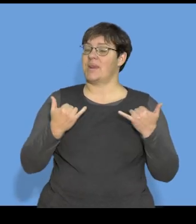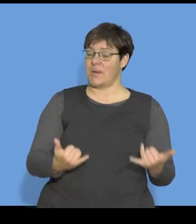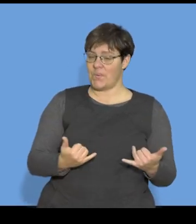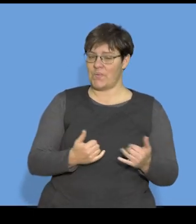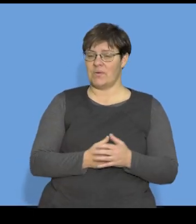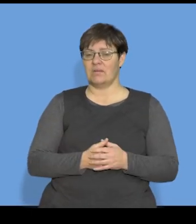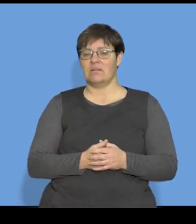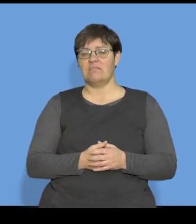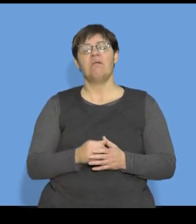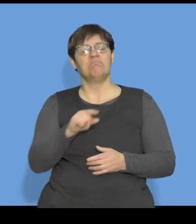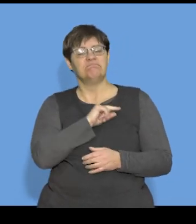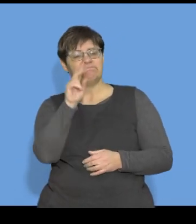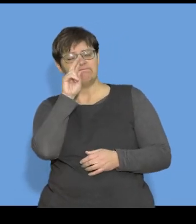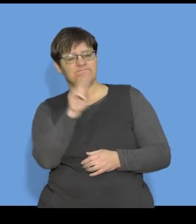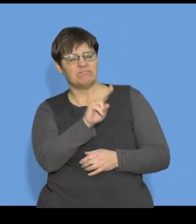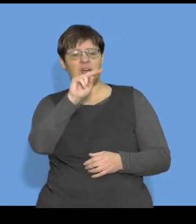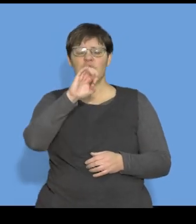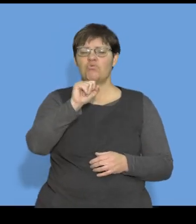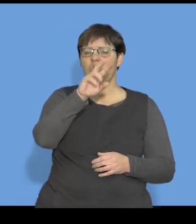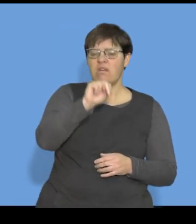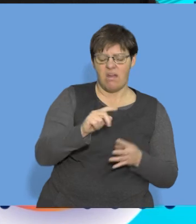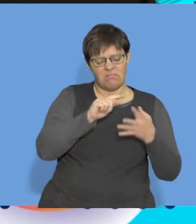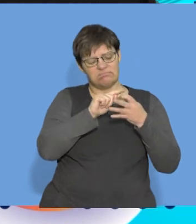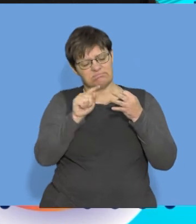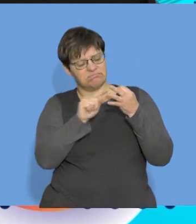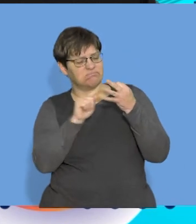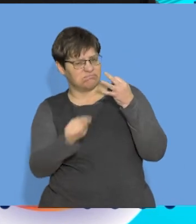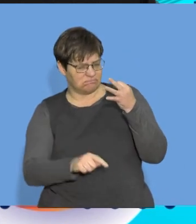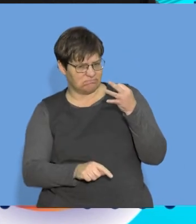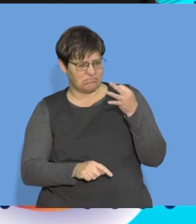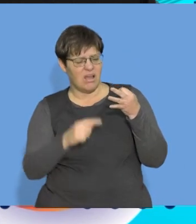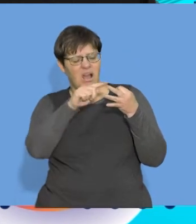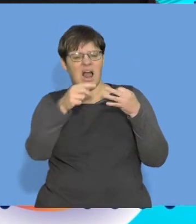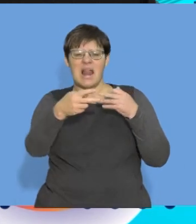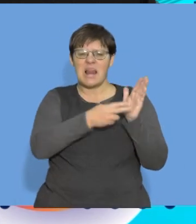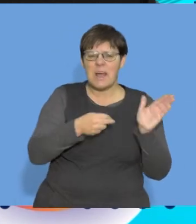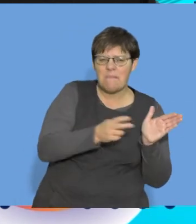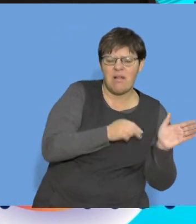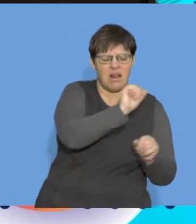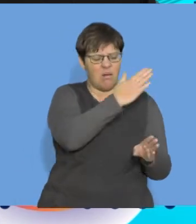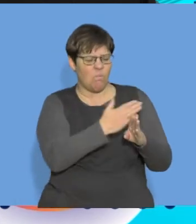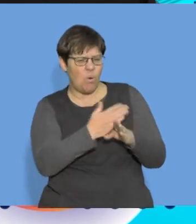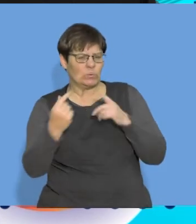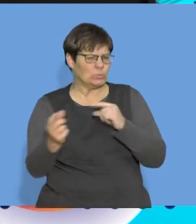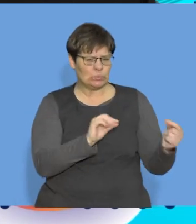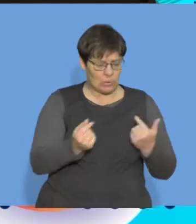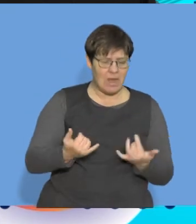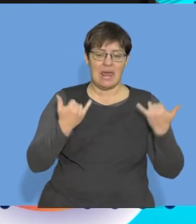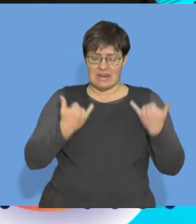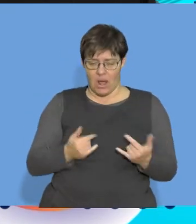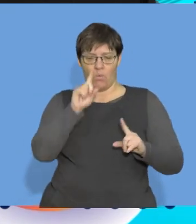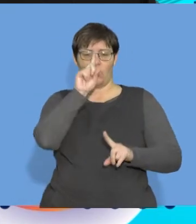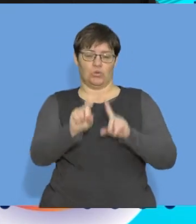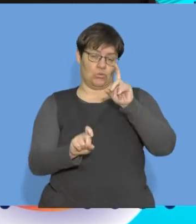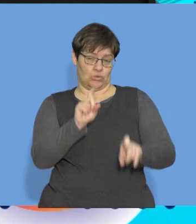Then, because we did look at the neurons, the three types of neurons, the labelings and the functions, so